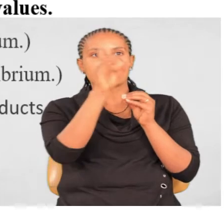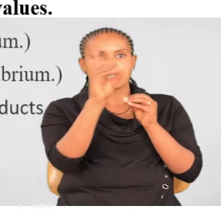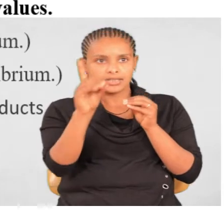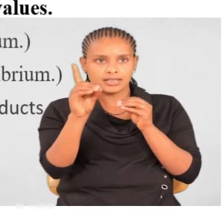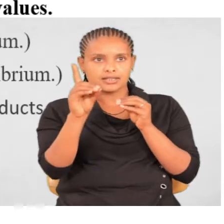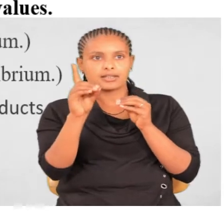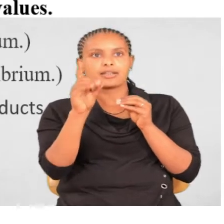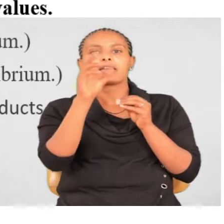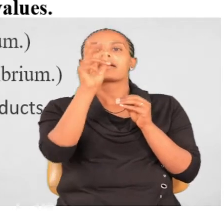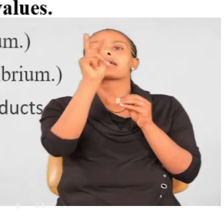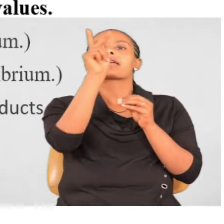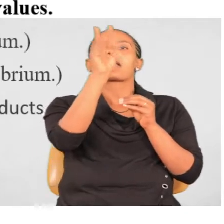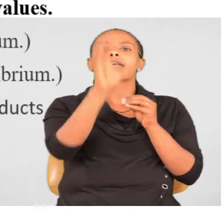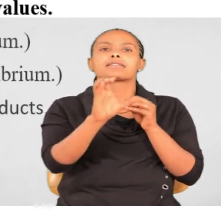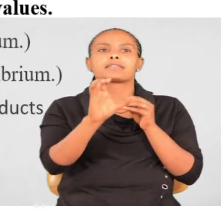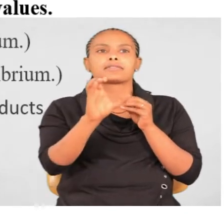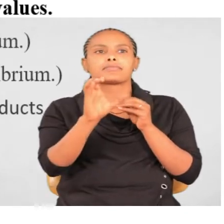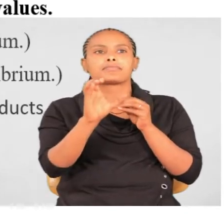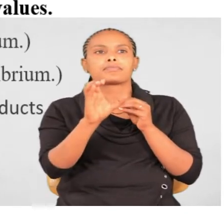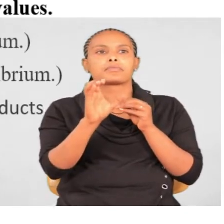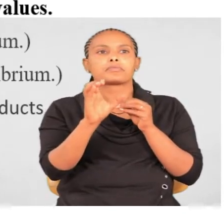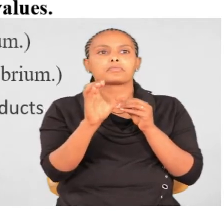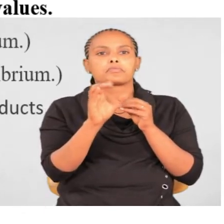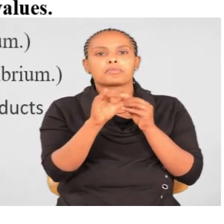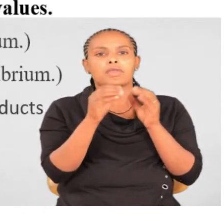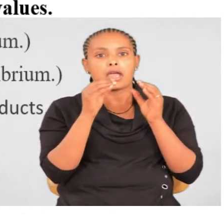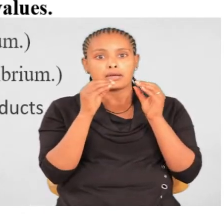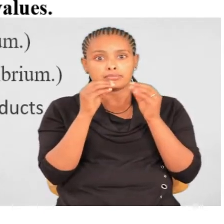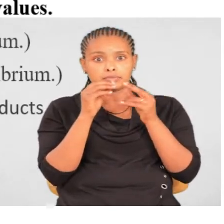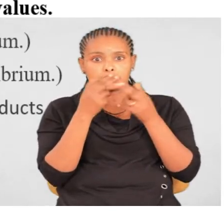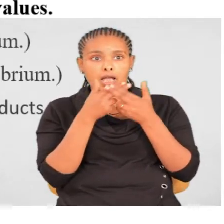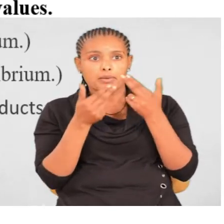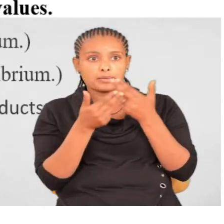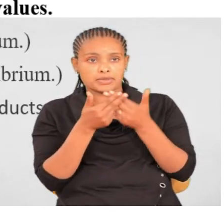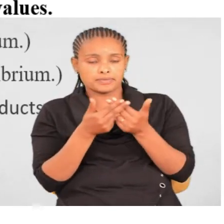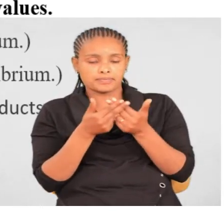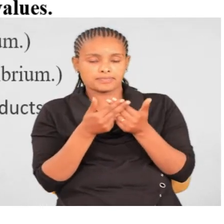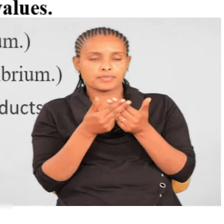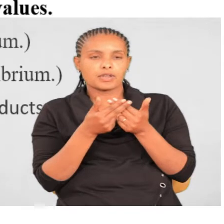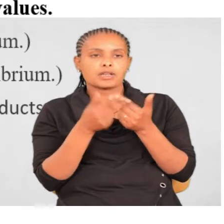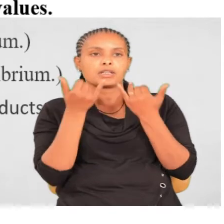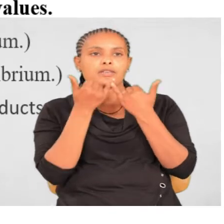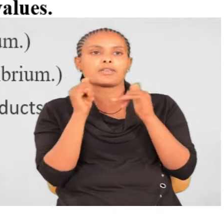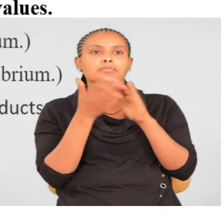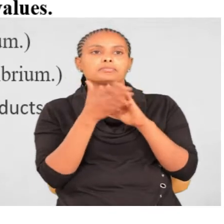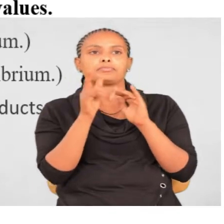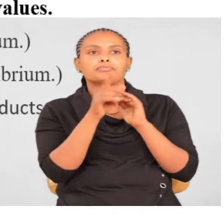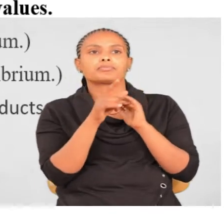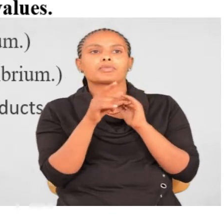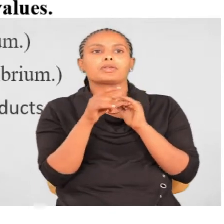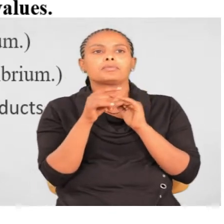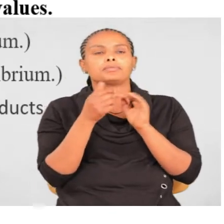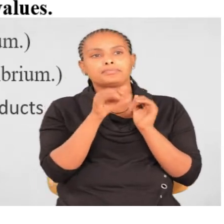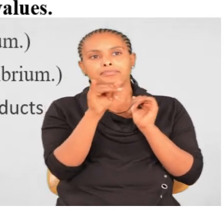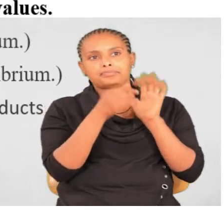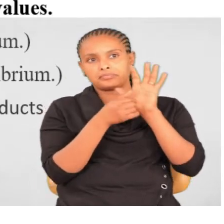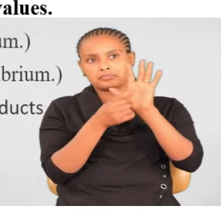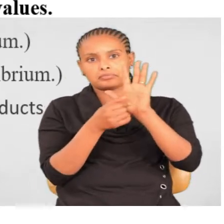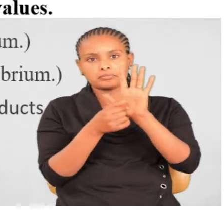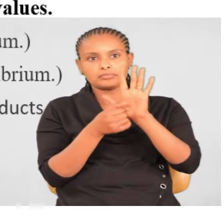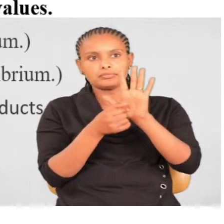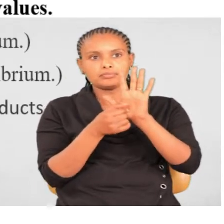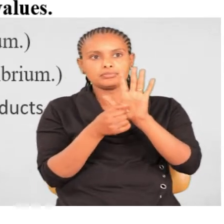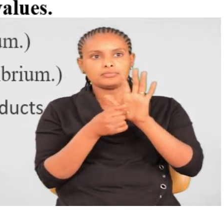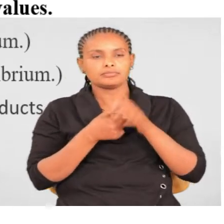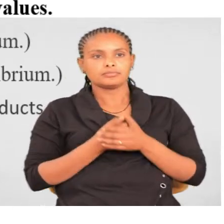Dd. Kc is concentration of C raised to C times concentration of D raised to D divided by concentration of A to the power of A times concentration